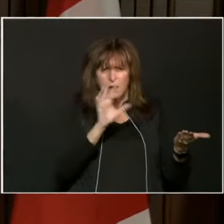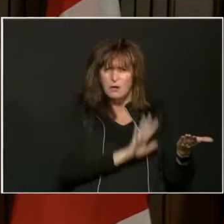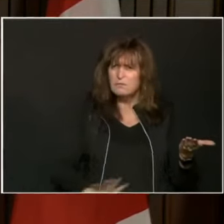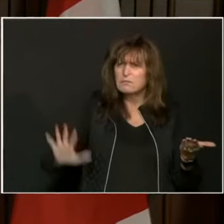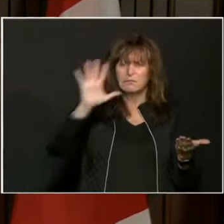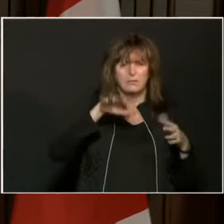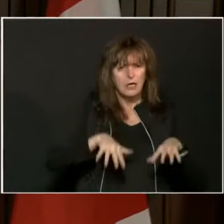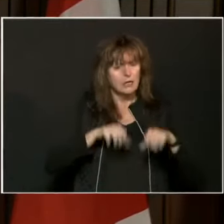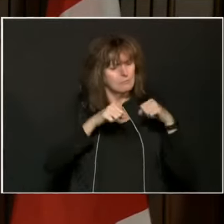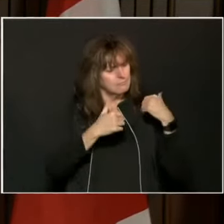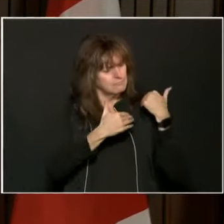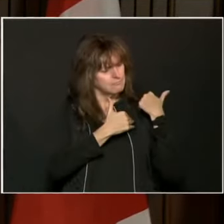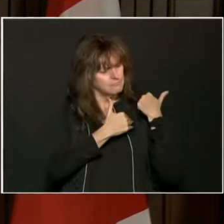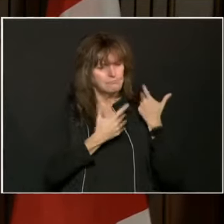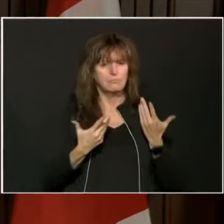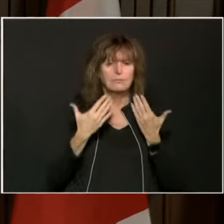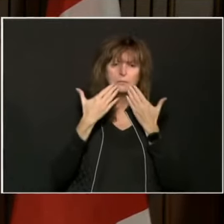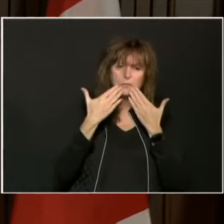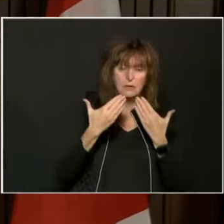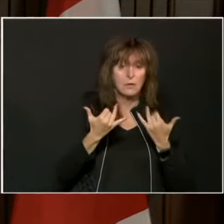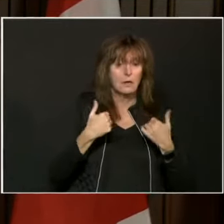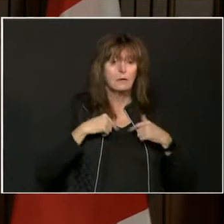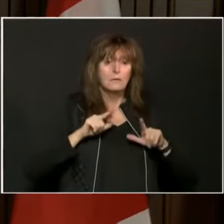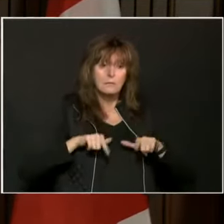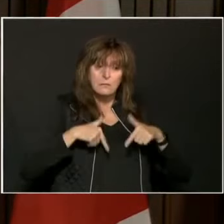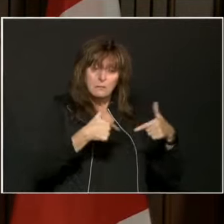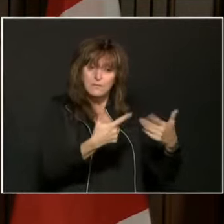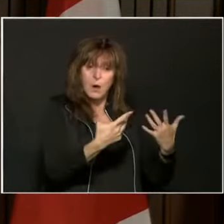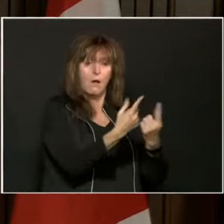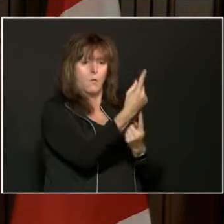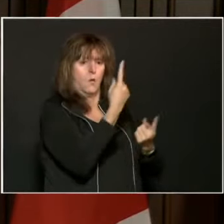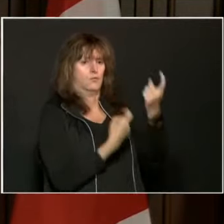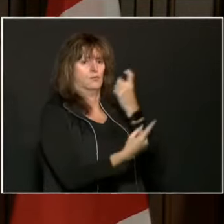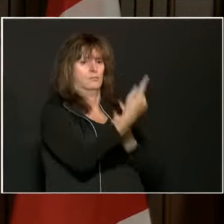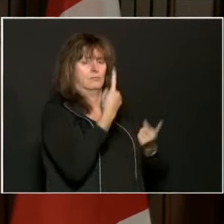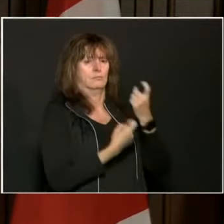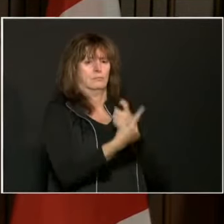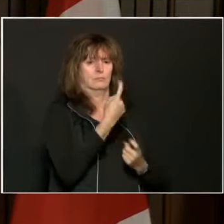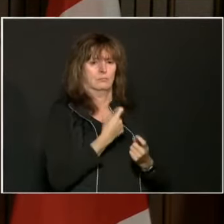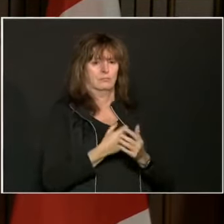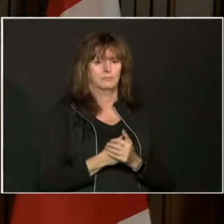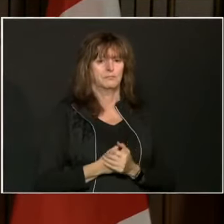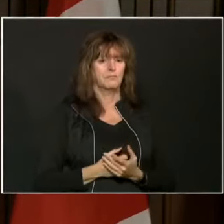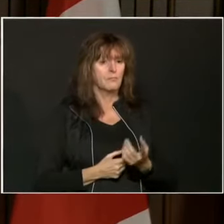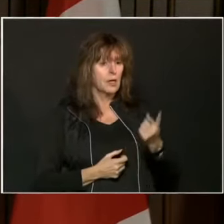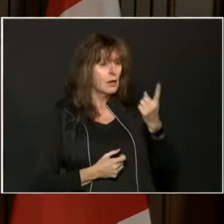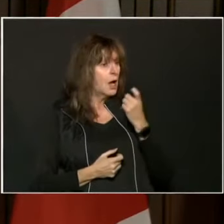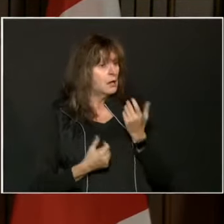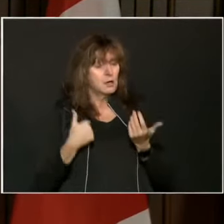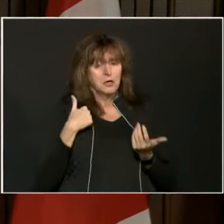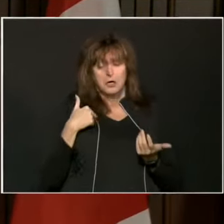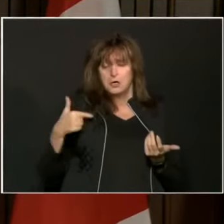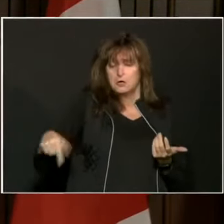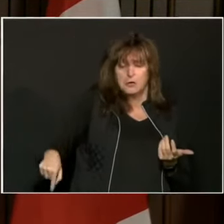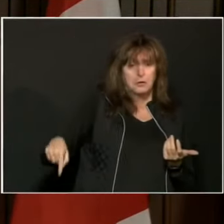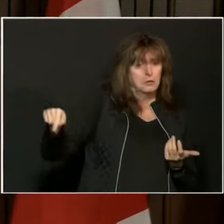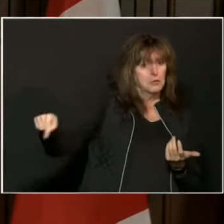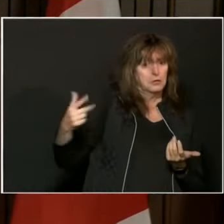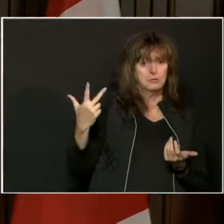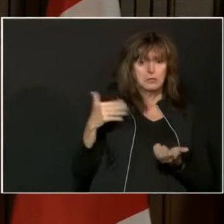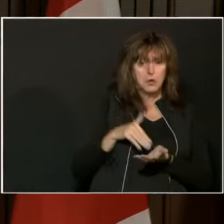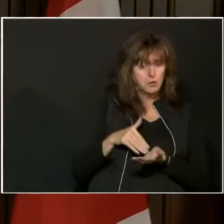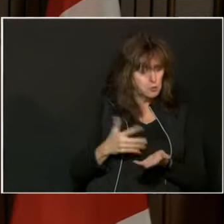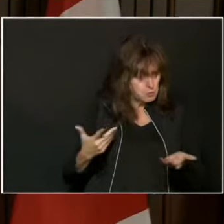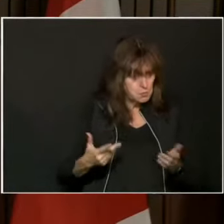that, I'm going to open up for questions to either Dr. Brown, Dr. Huyer, or myself from the media. We'll go to the phone lines.